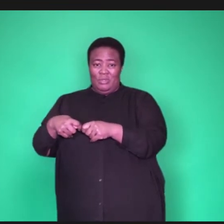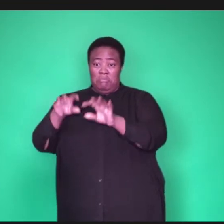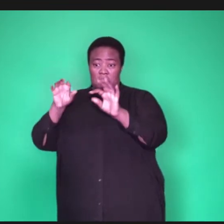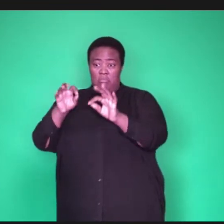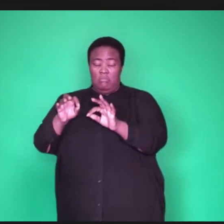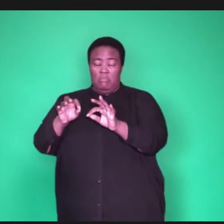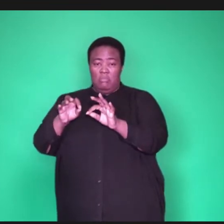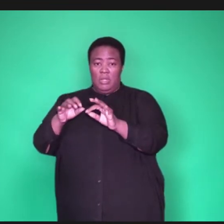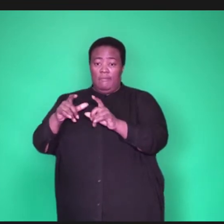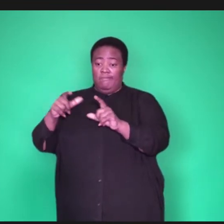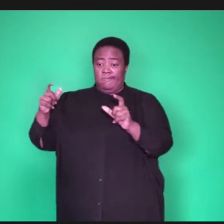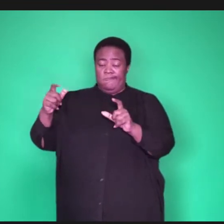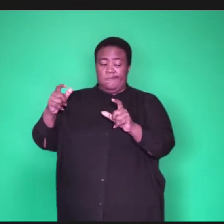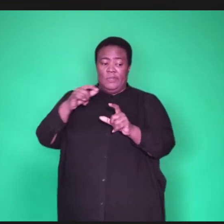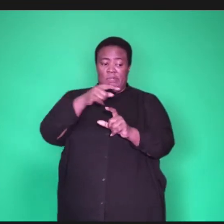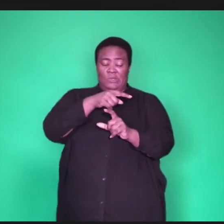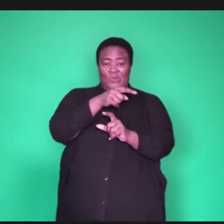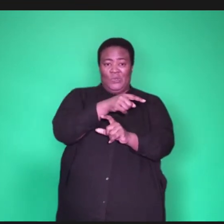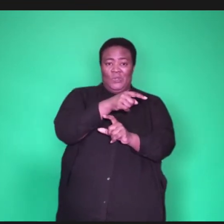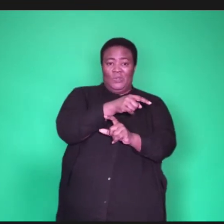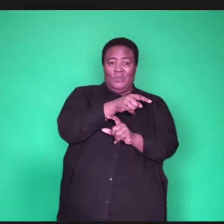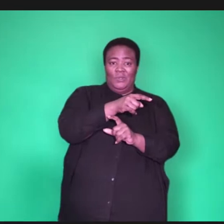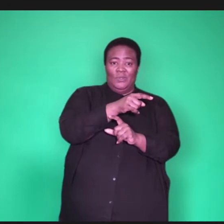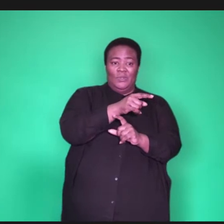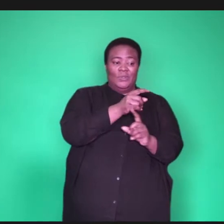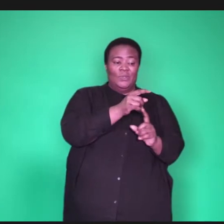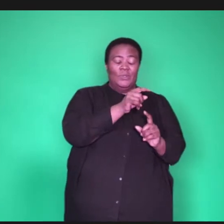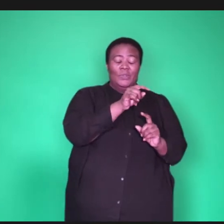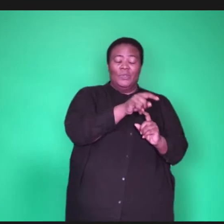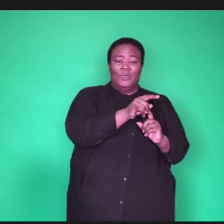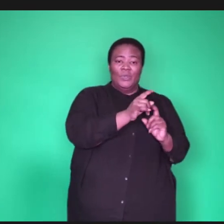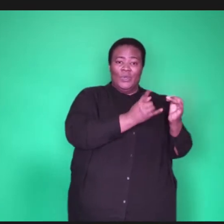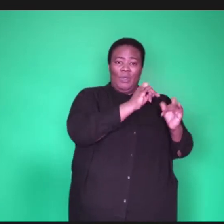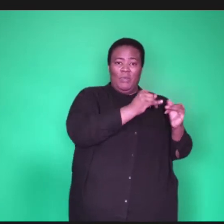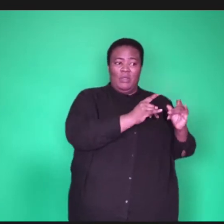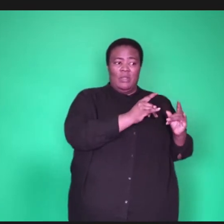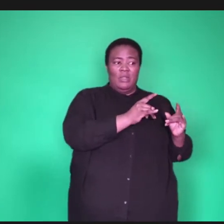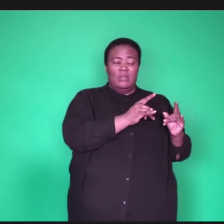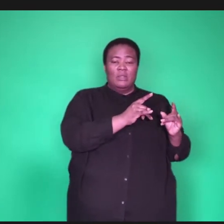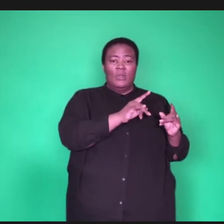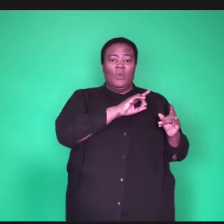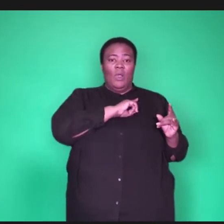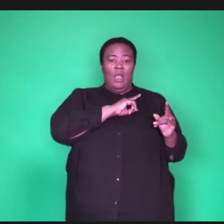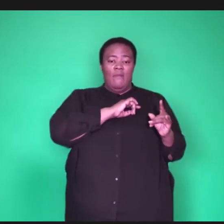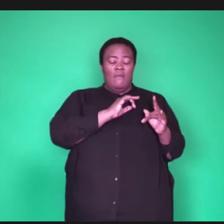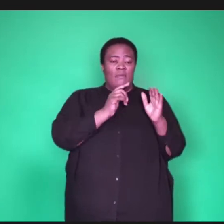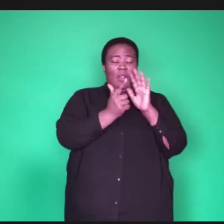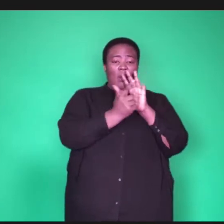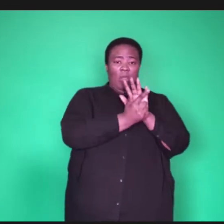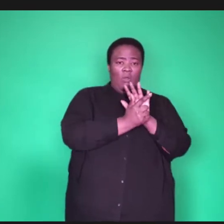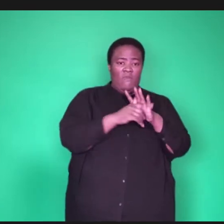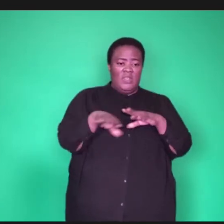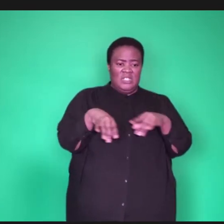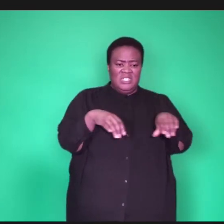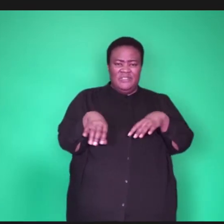significantly to urban growth is that despite lower fertility, is